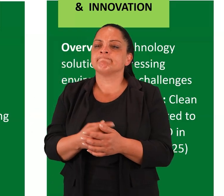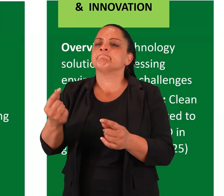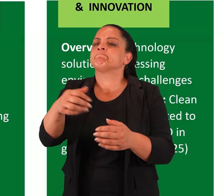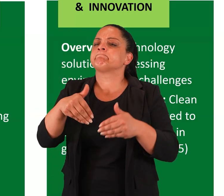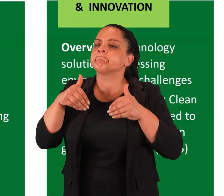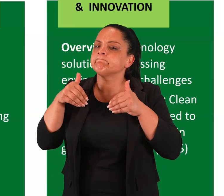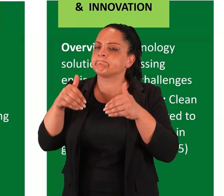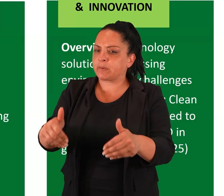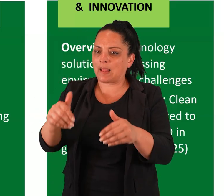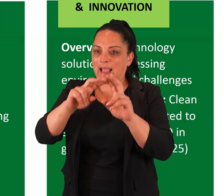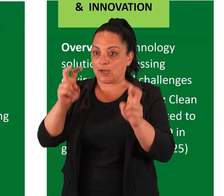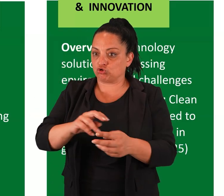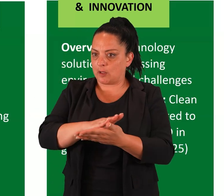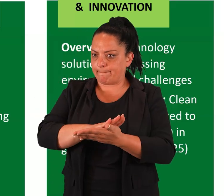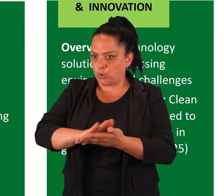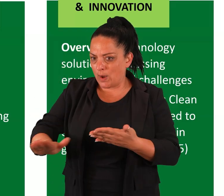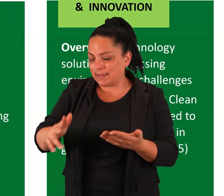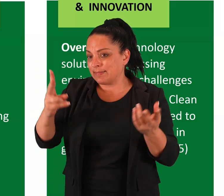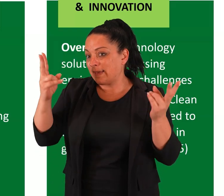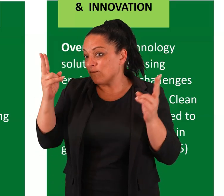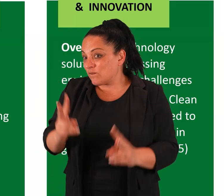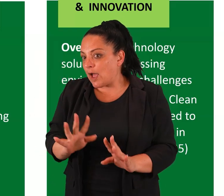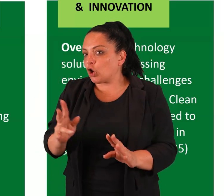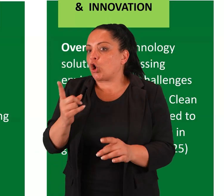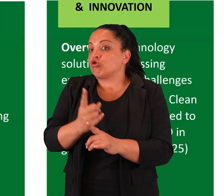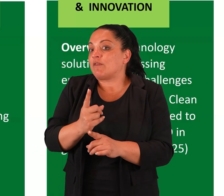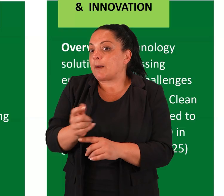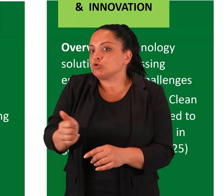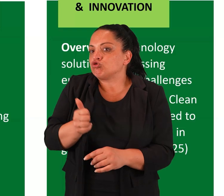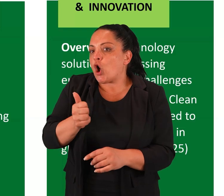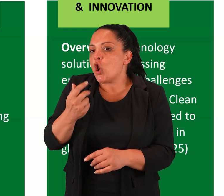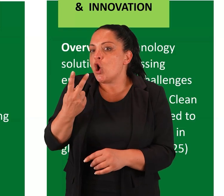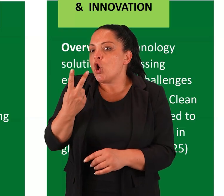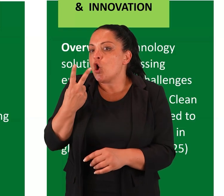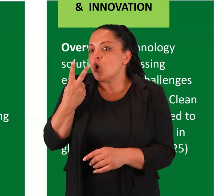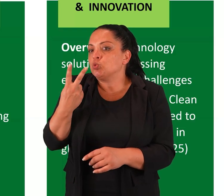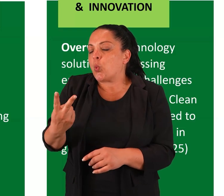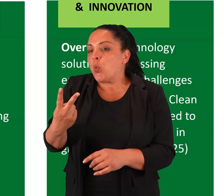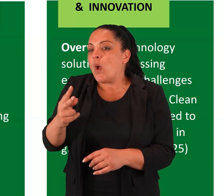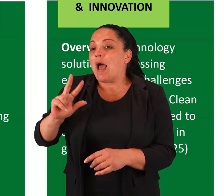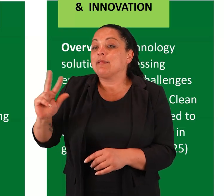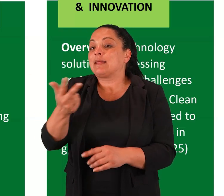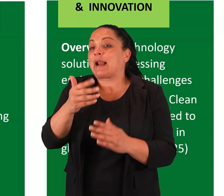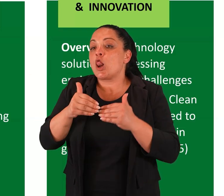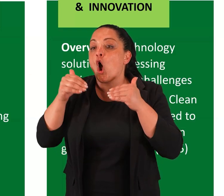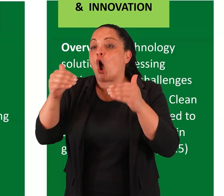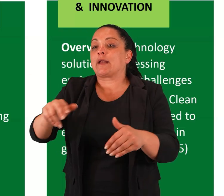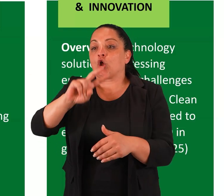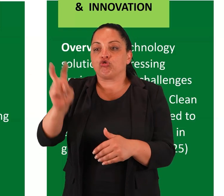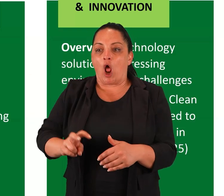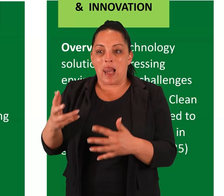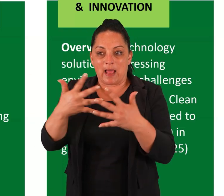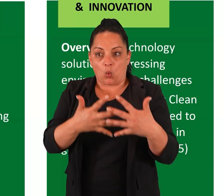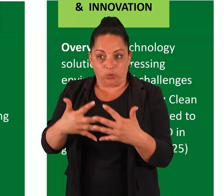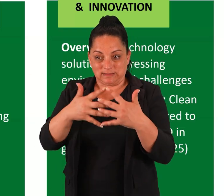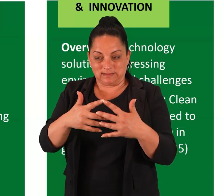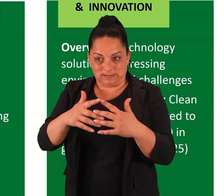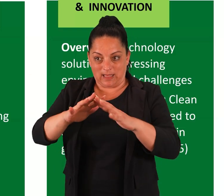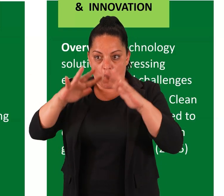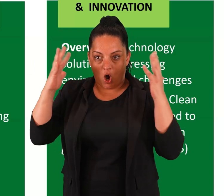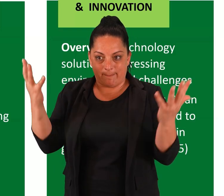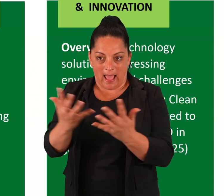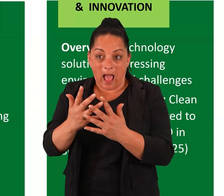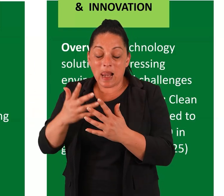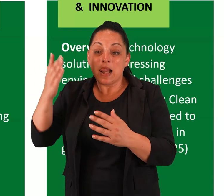smart systems. Investments in clean energy alone is expected to create to